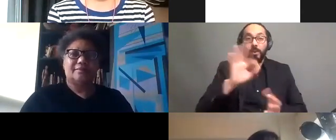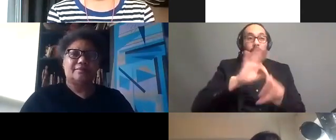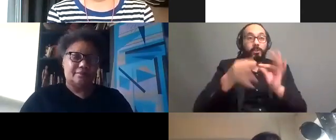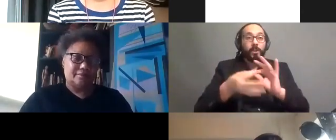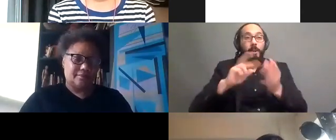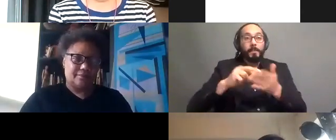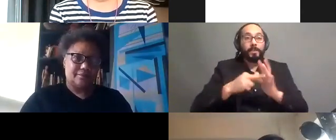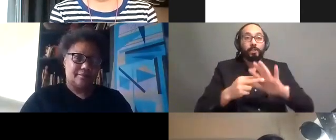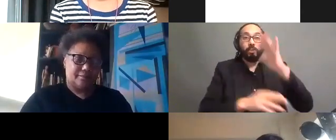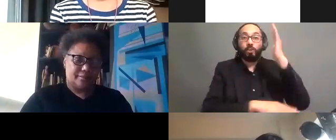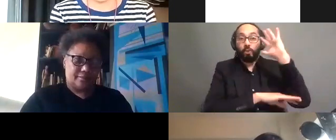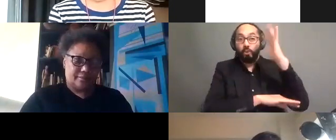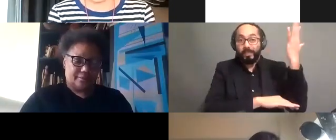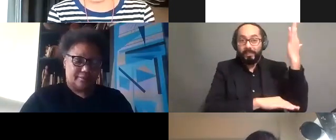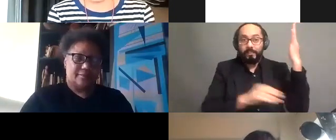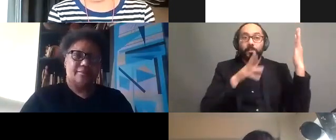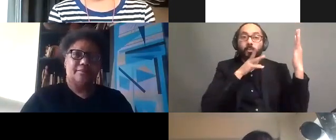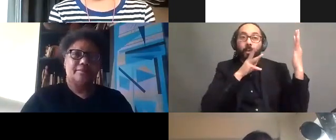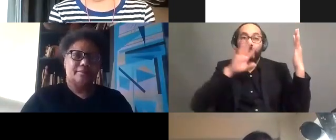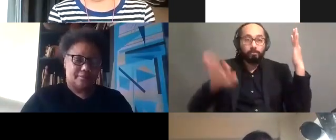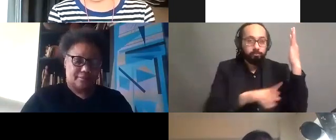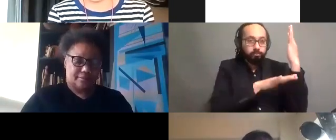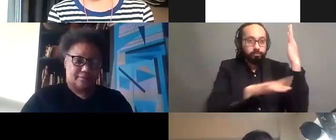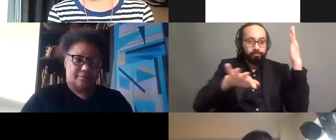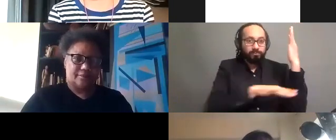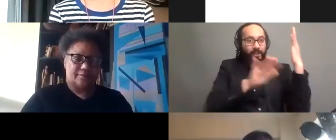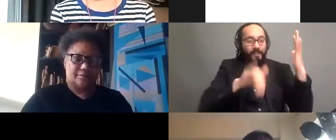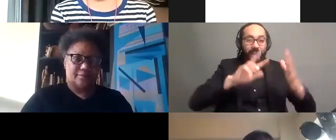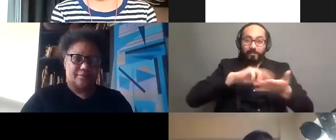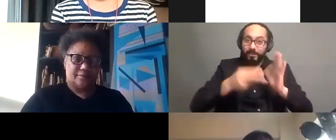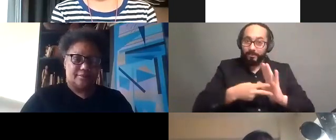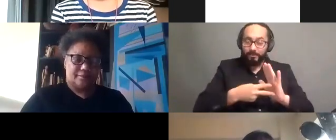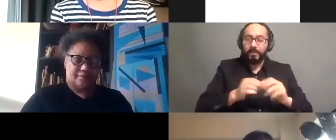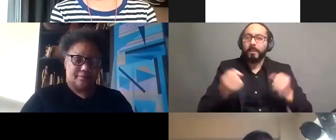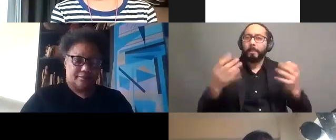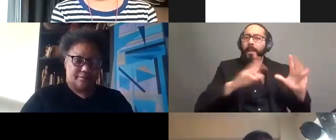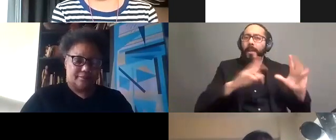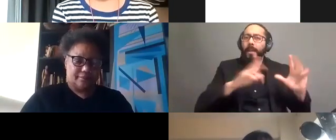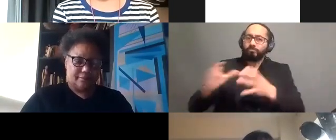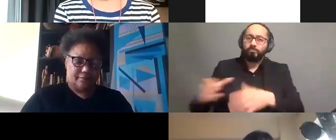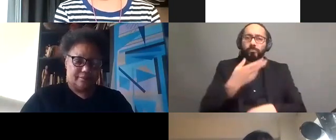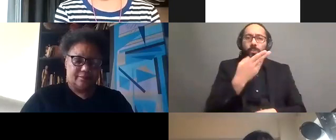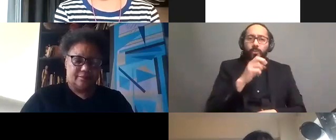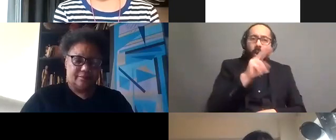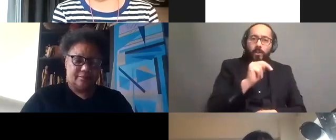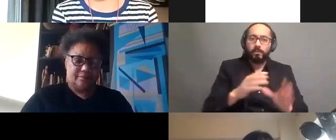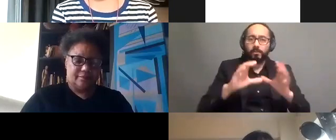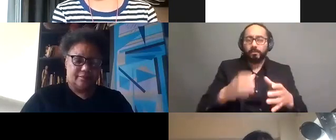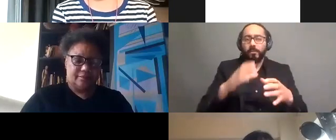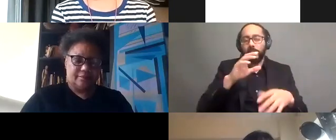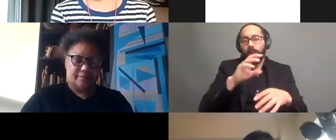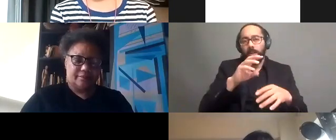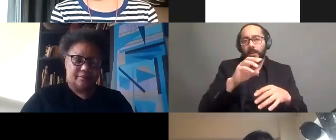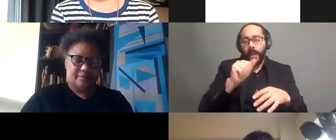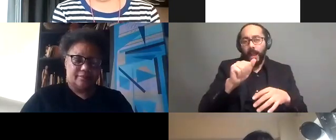part of traditional territories of many nations, the Huron-Wendat, the Haudenosaunee, the Anishinaabe, and the Mississaugas of the